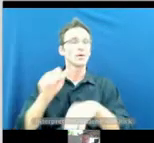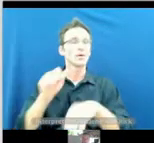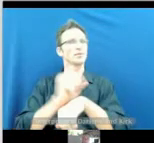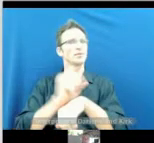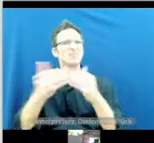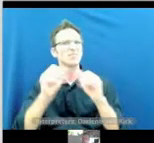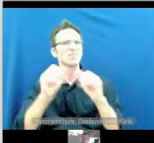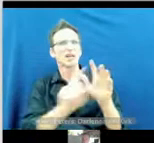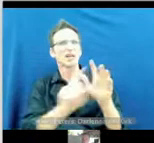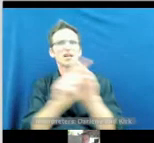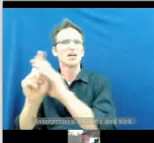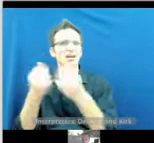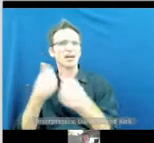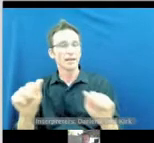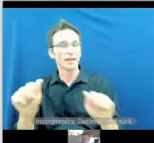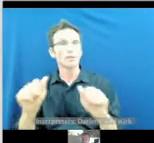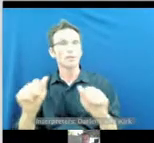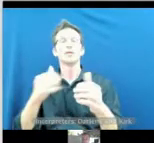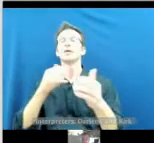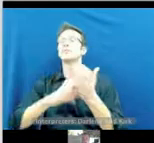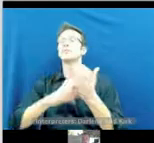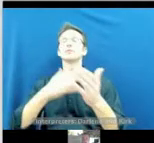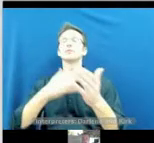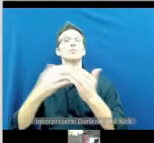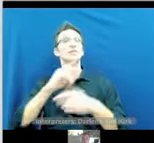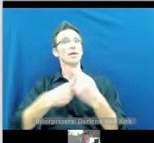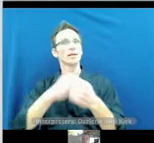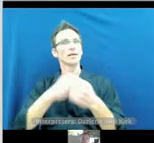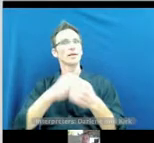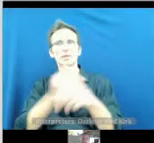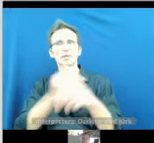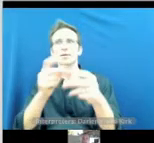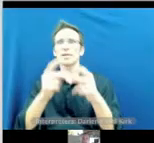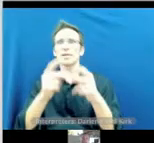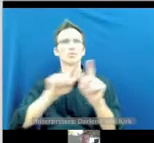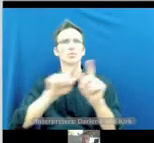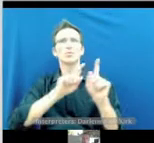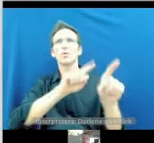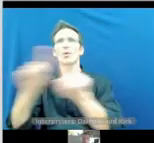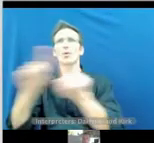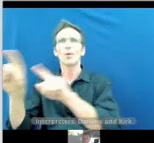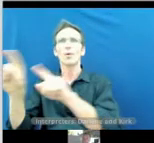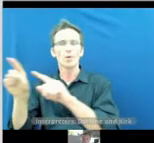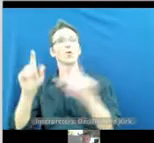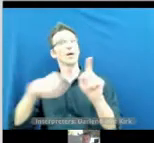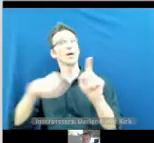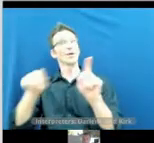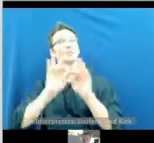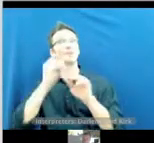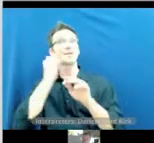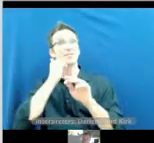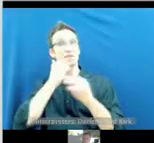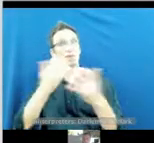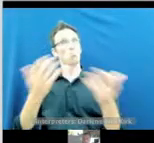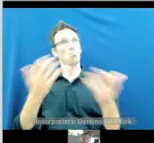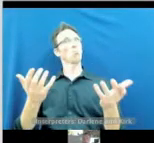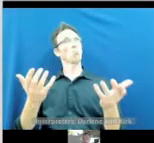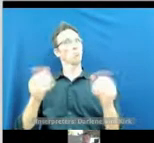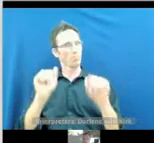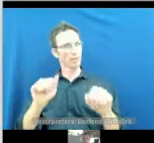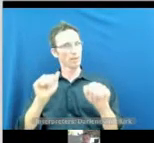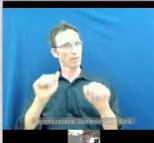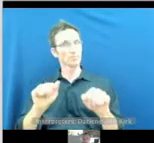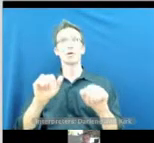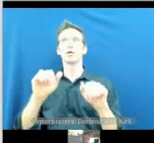think about every scenario that you've interpreted in, that there's always the likelihood that that person can have a